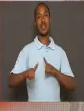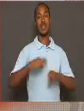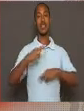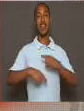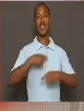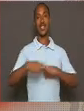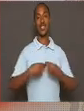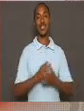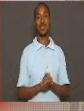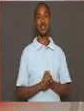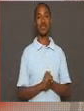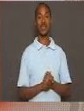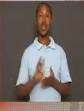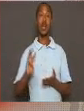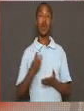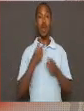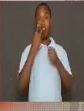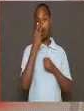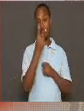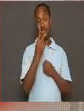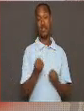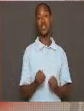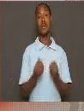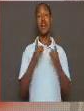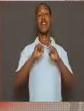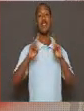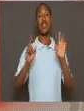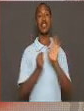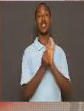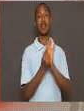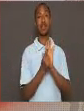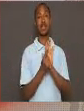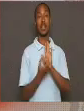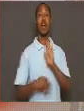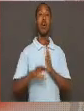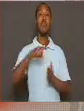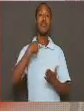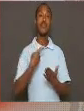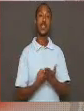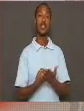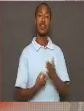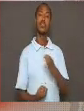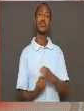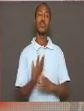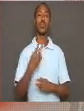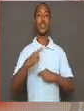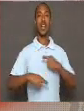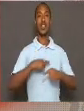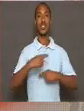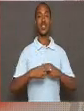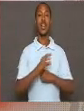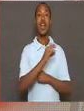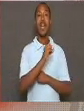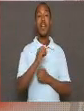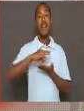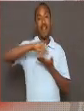reaction. We looked at several different examples of this sort of reaction